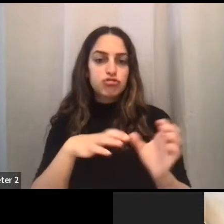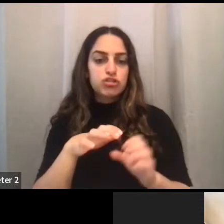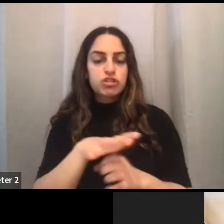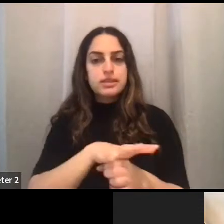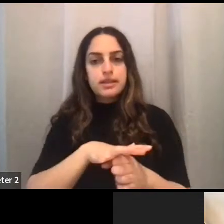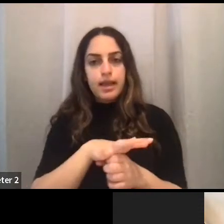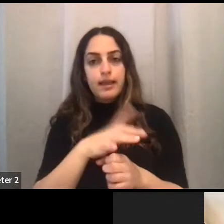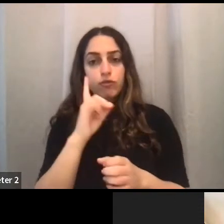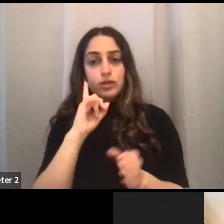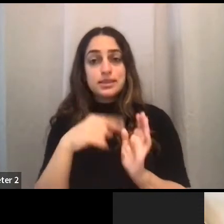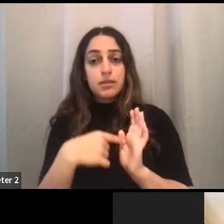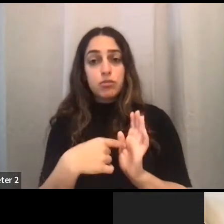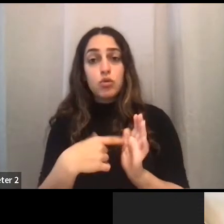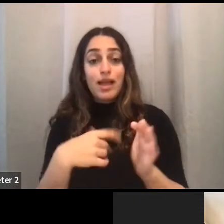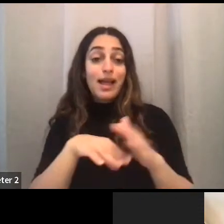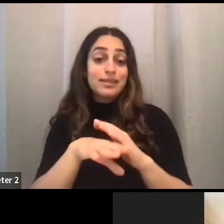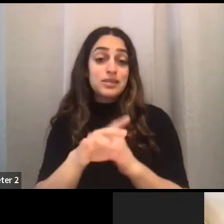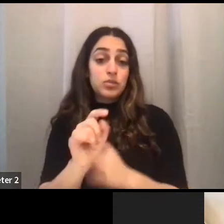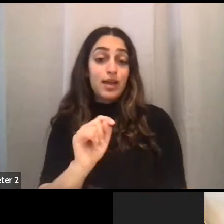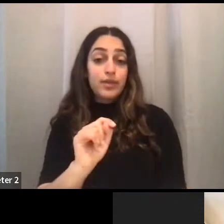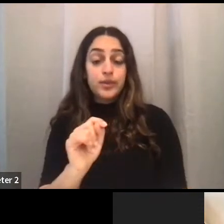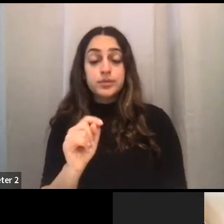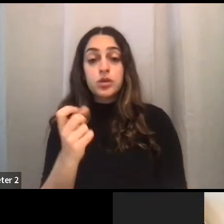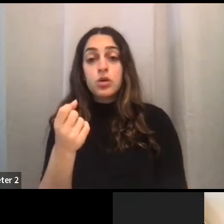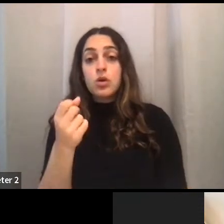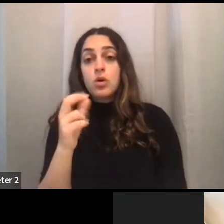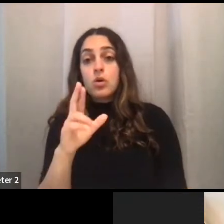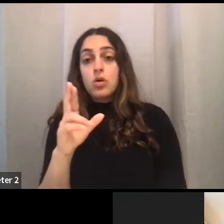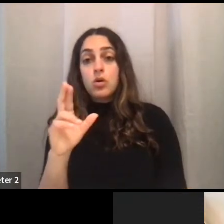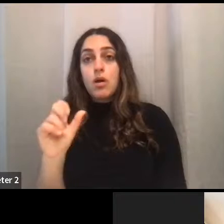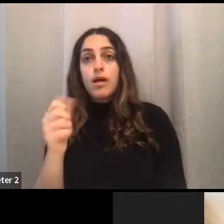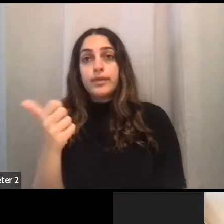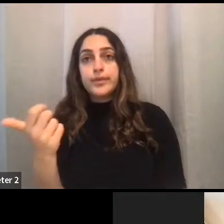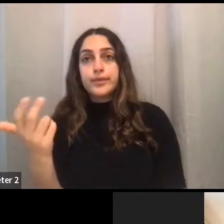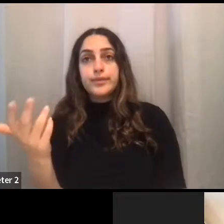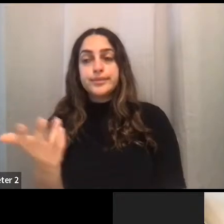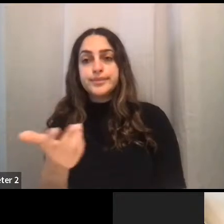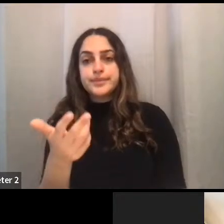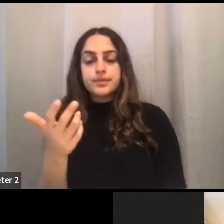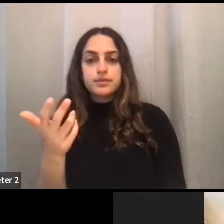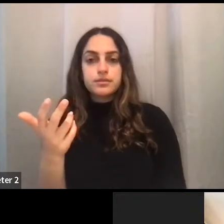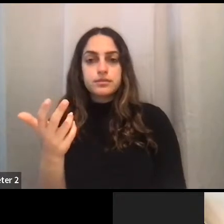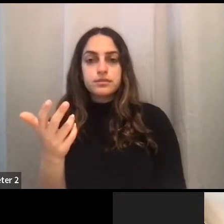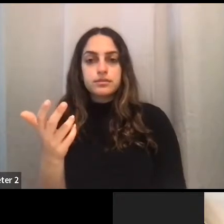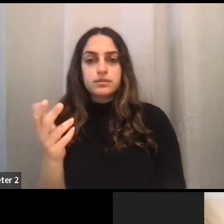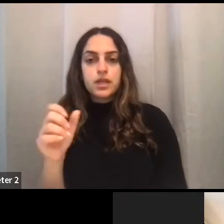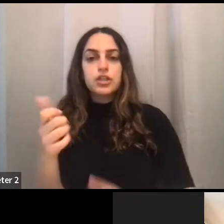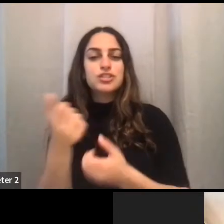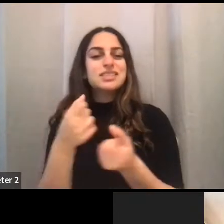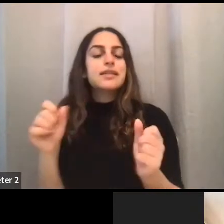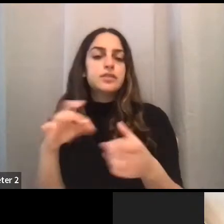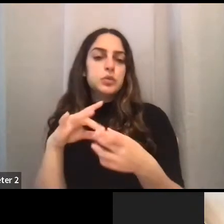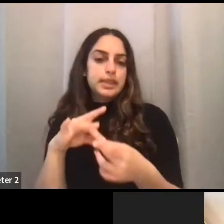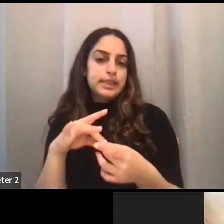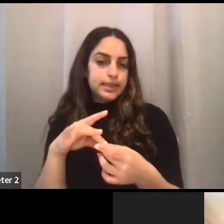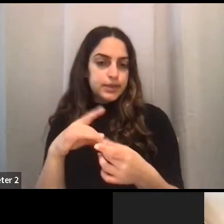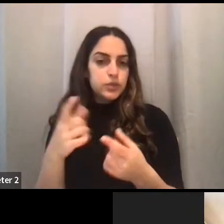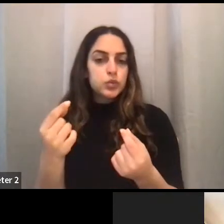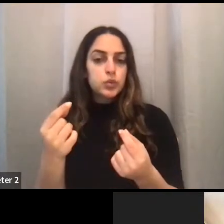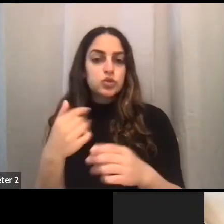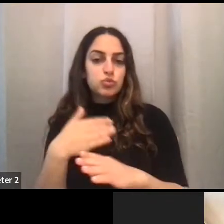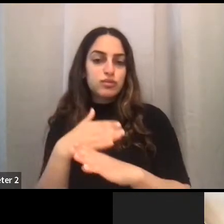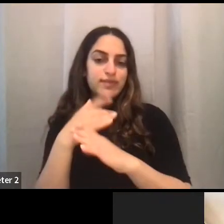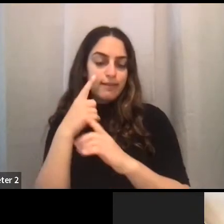um for example access to bathrooms or any other sort of uh safety related measures to prevent